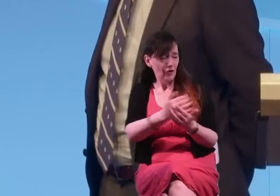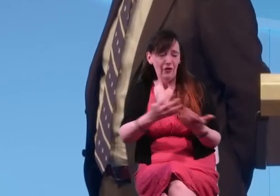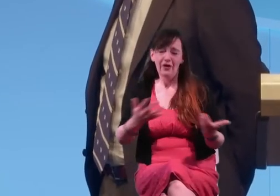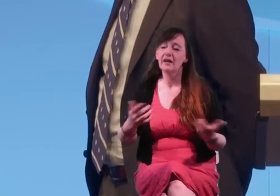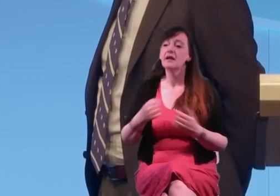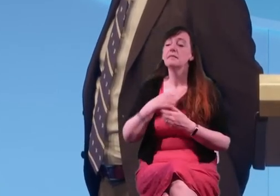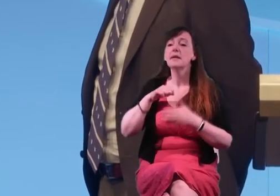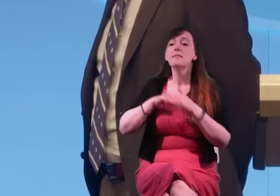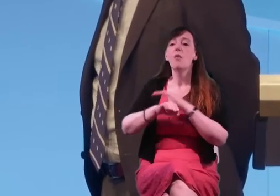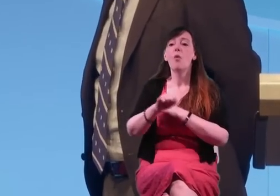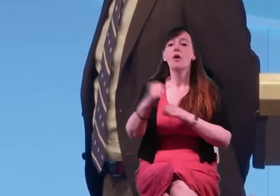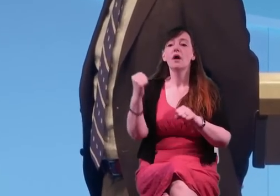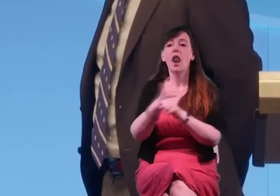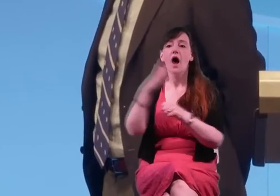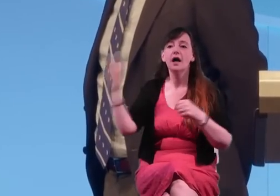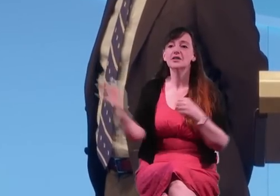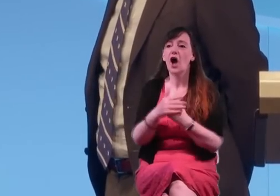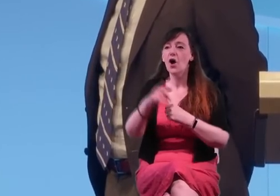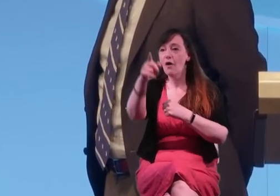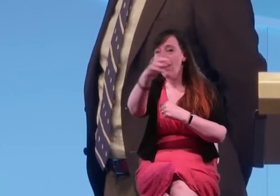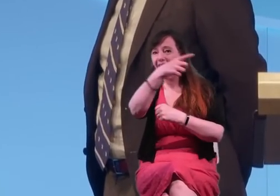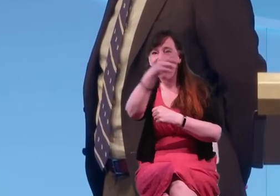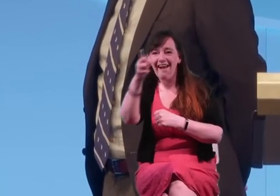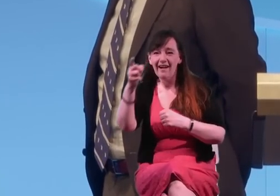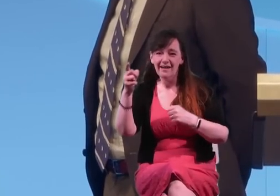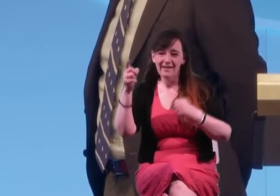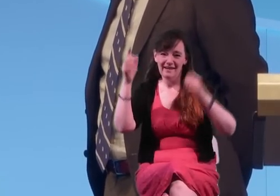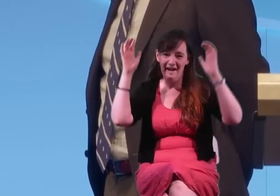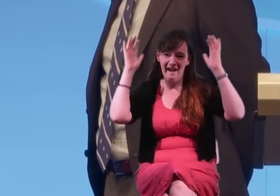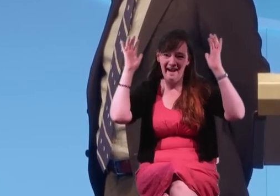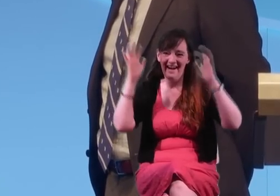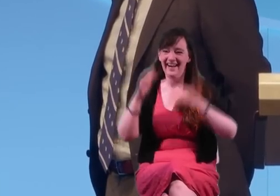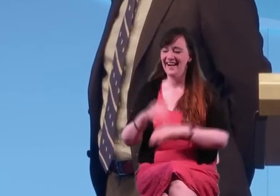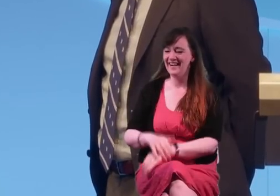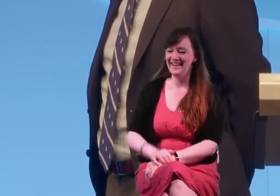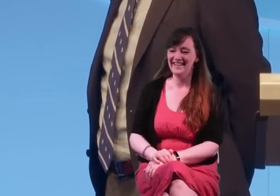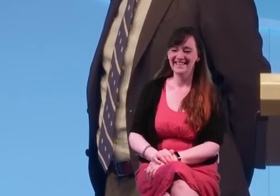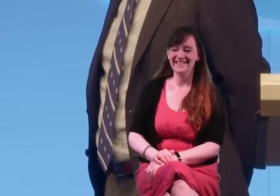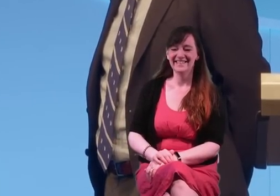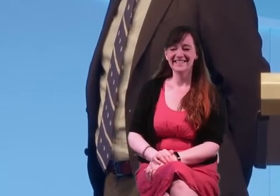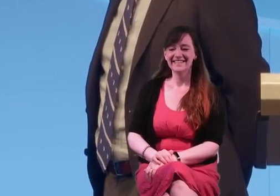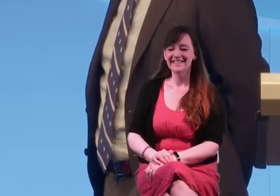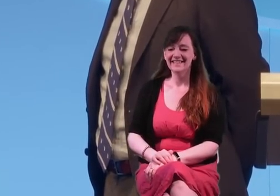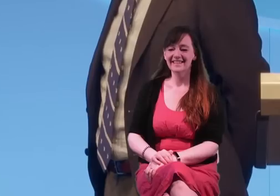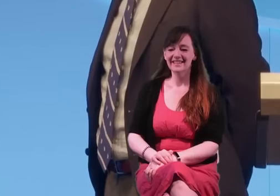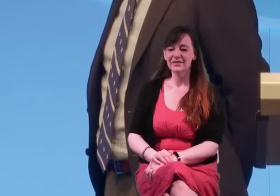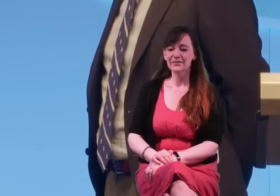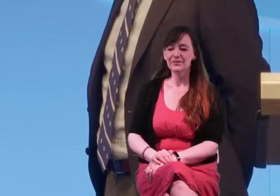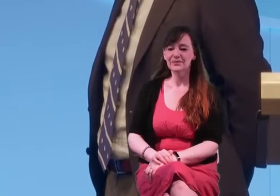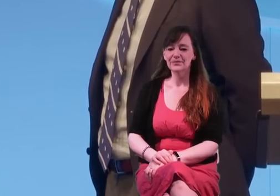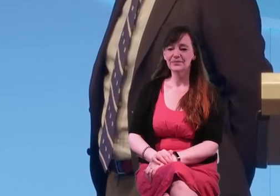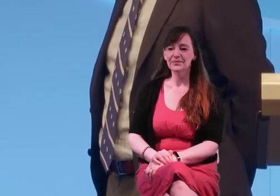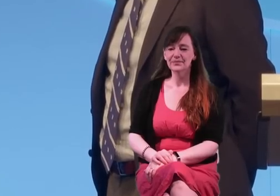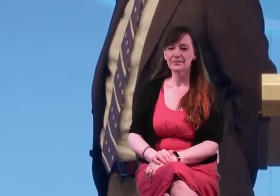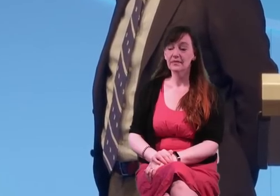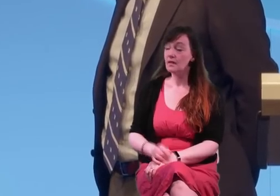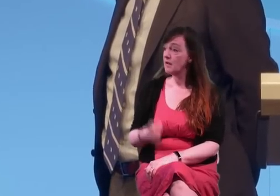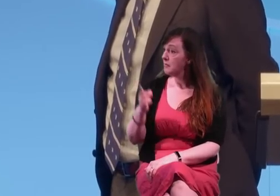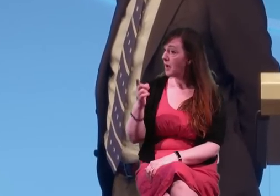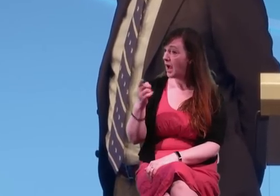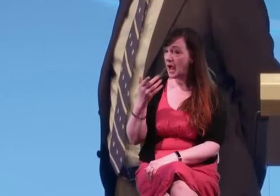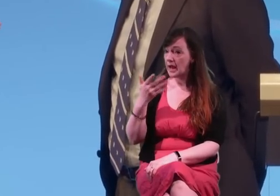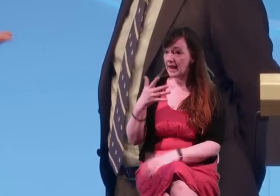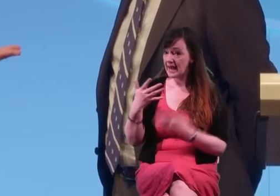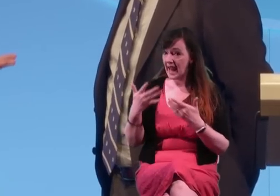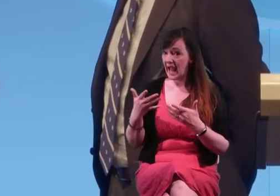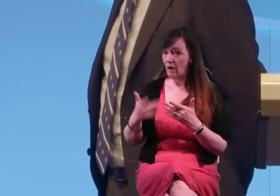yeah, born in Glasgow. But, oh, there you are. But for quite a while now, you've been in